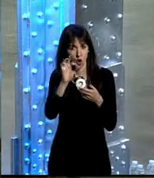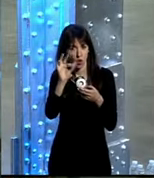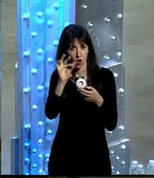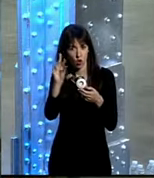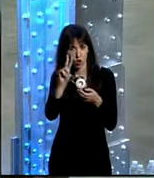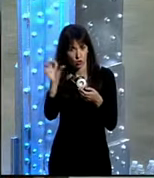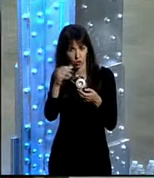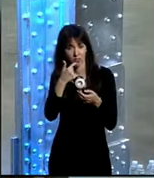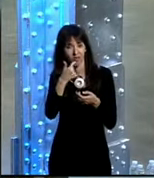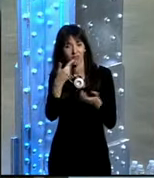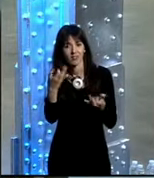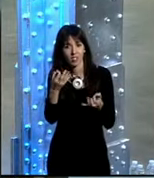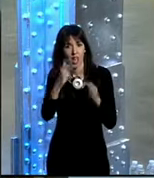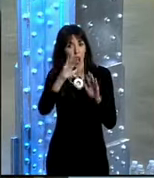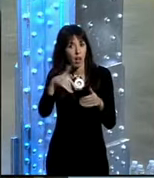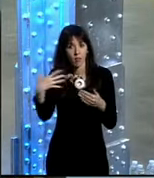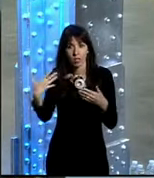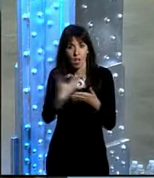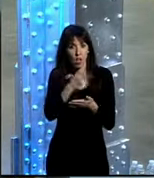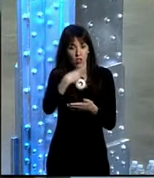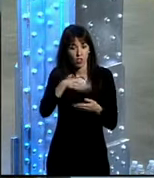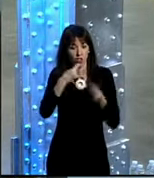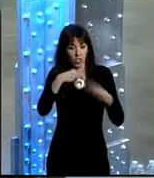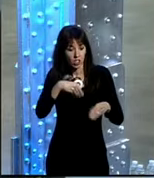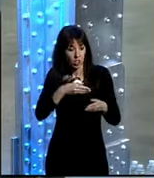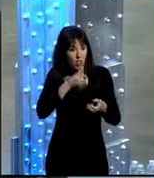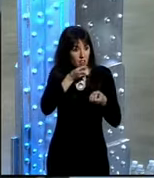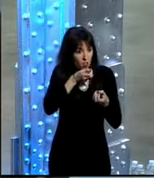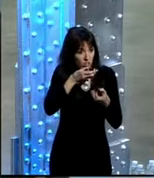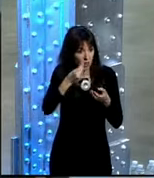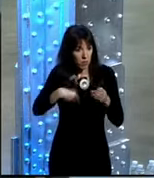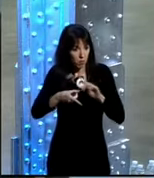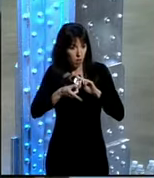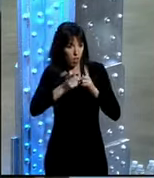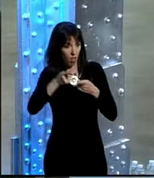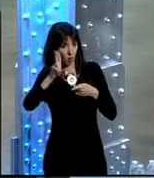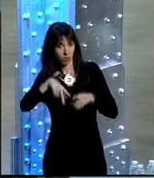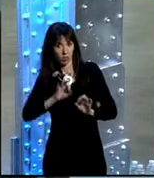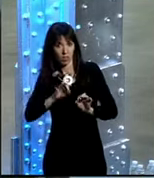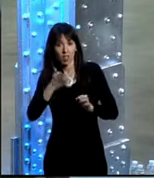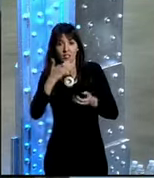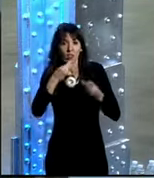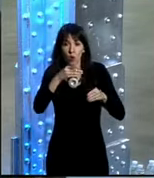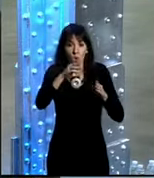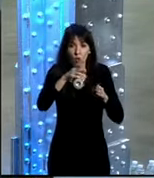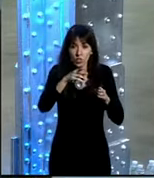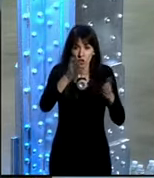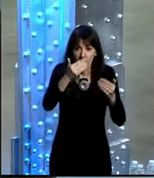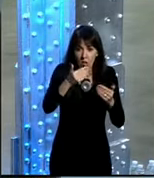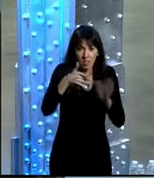of the Patrick Rock books, and he was saying, "Well, we are the story we tell ourselves, and if you have no story to tell yourself,